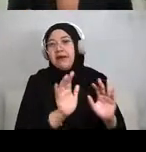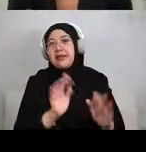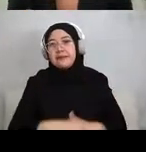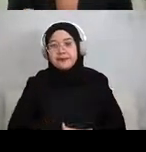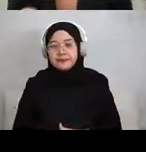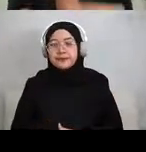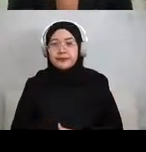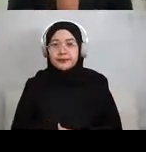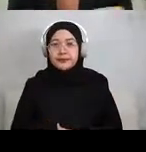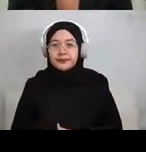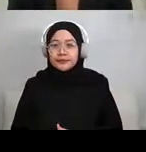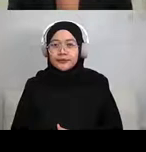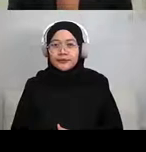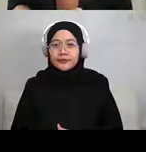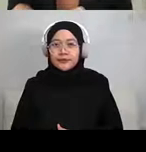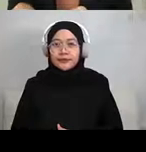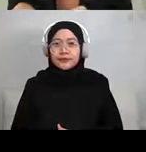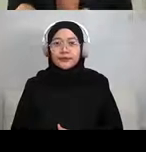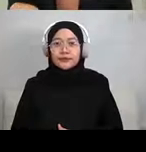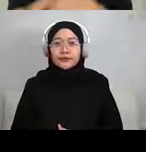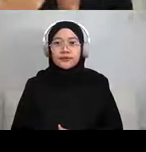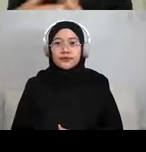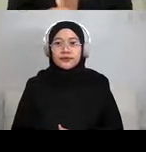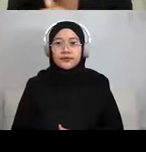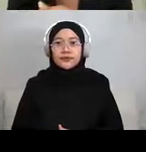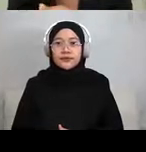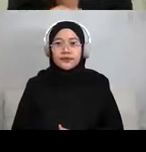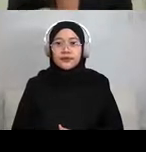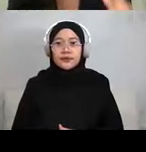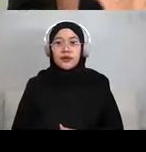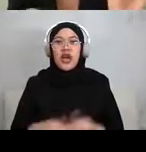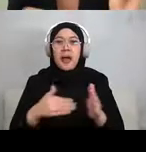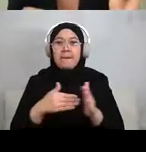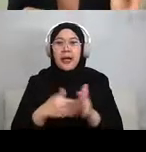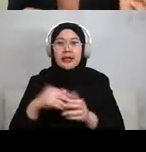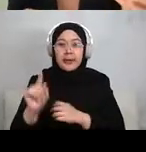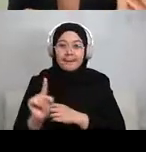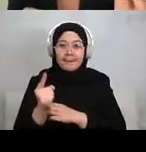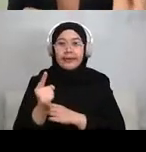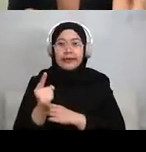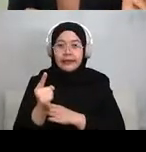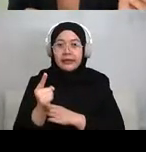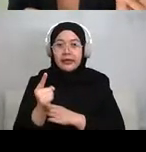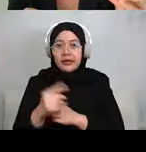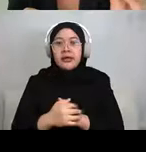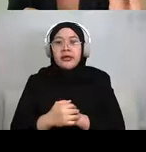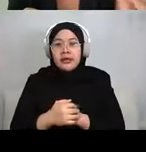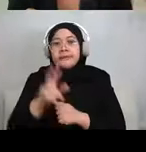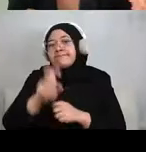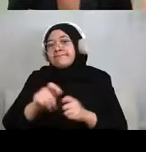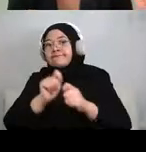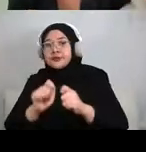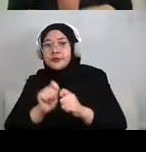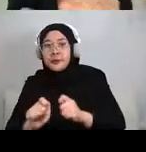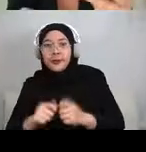first bottleneck or challenge of that can be improved is that the user fares from the passengers are